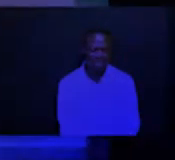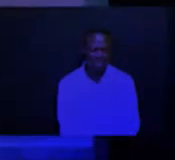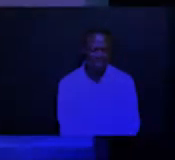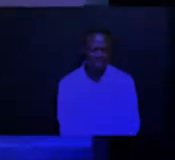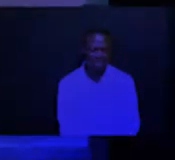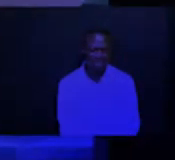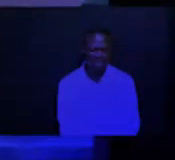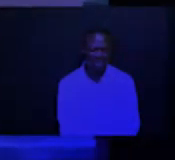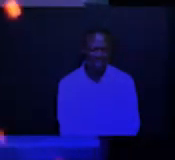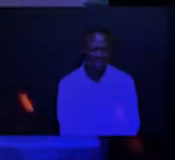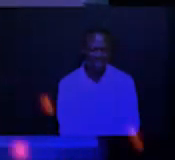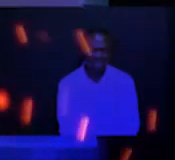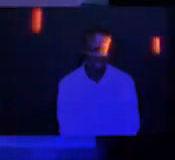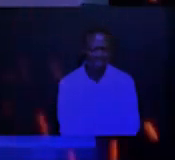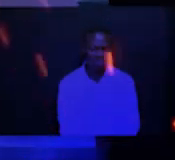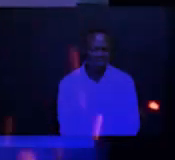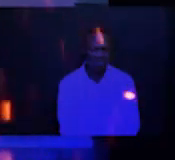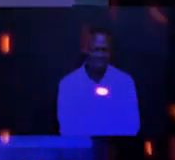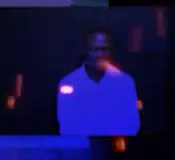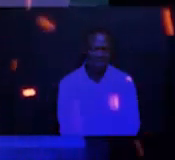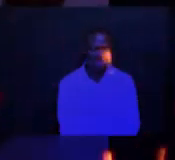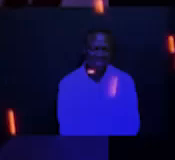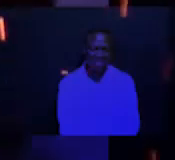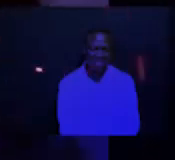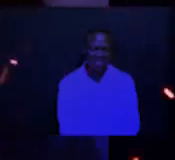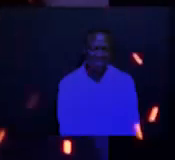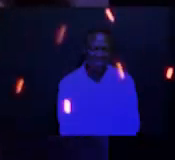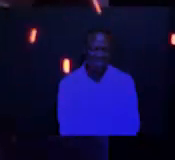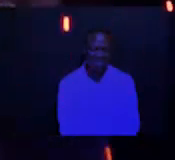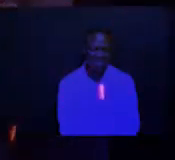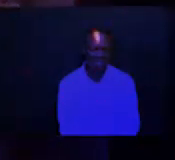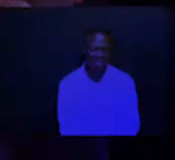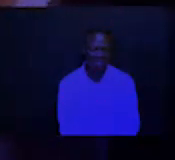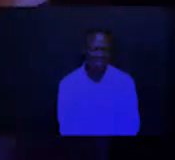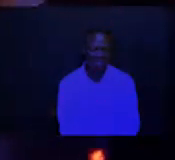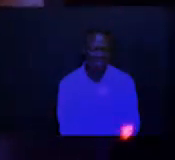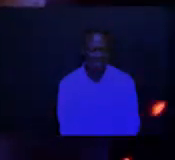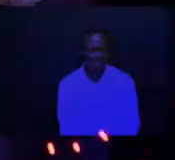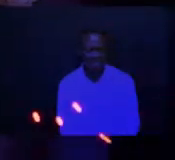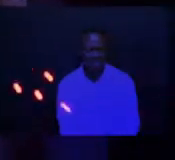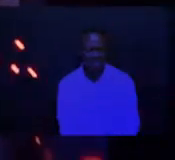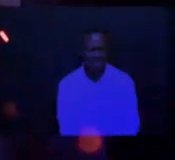satatea, indoro basuka branda yalama.